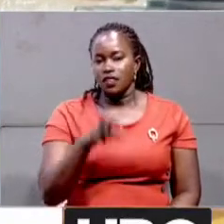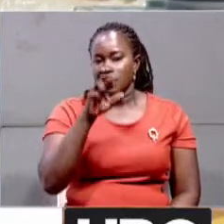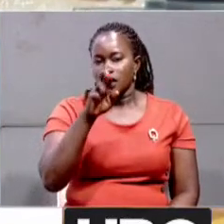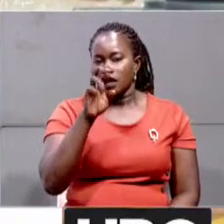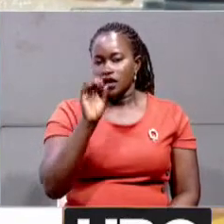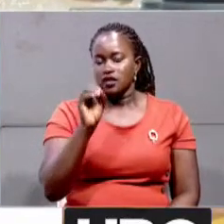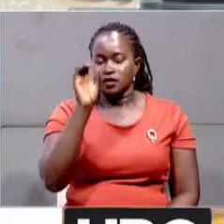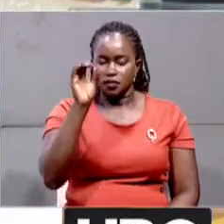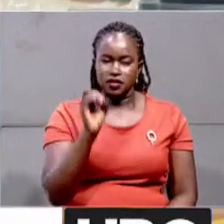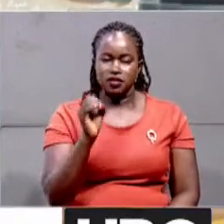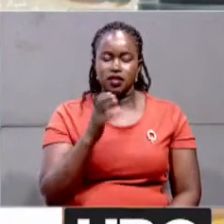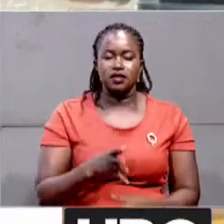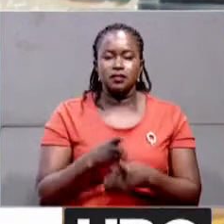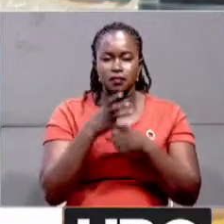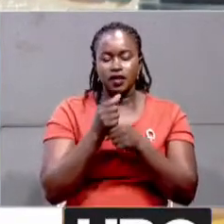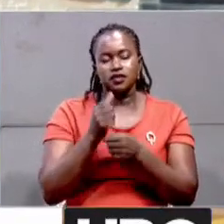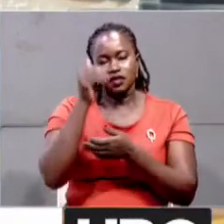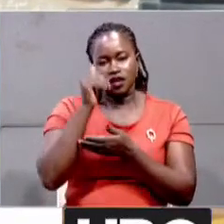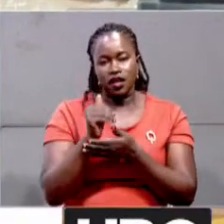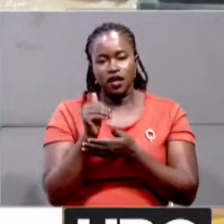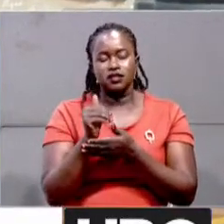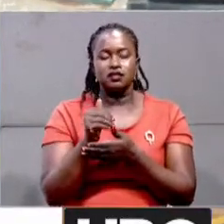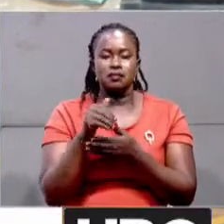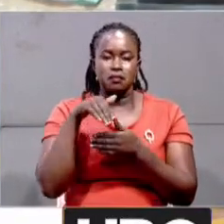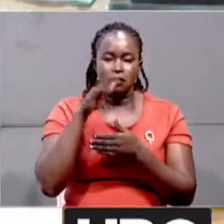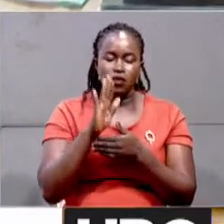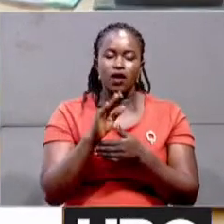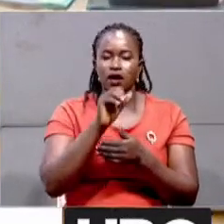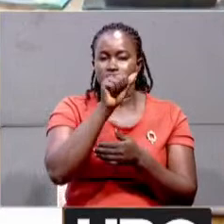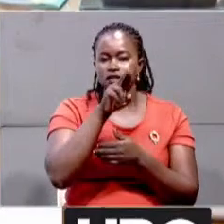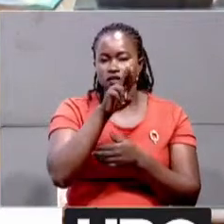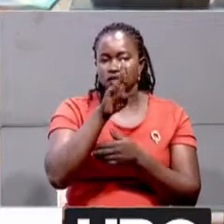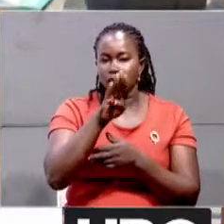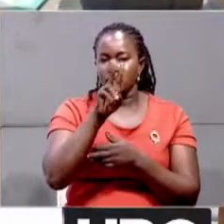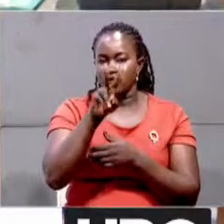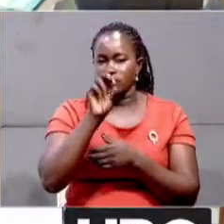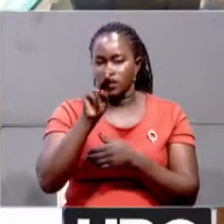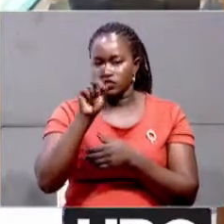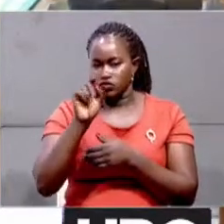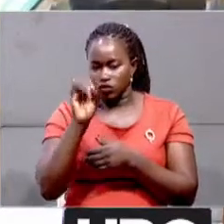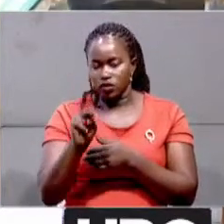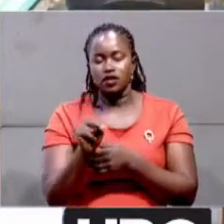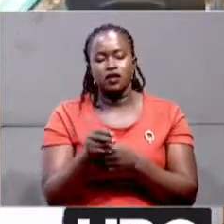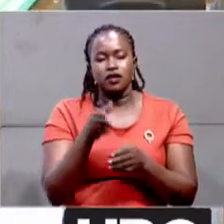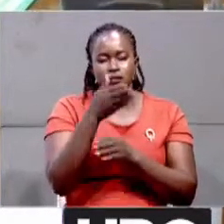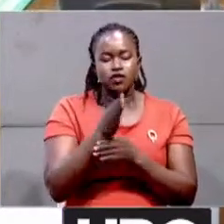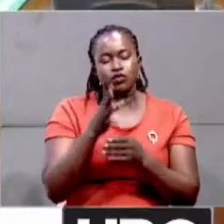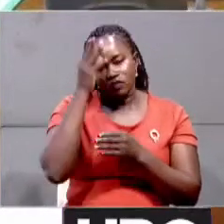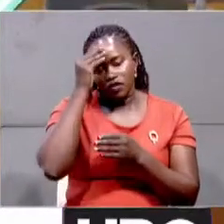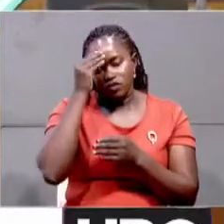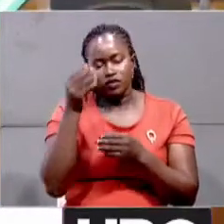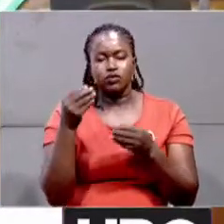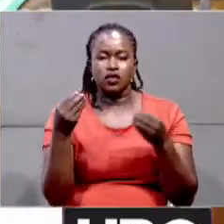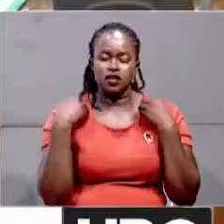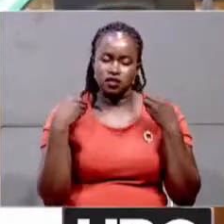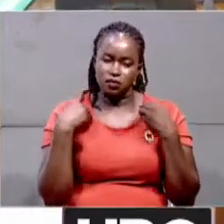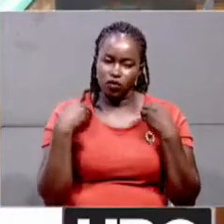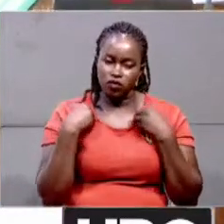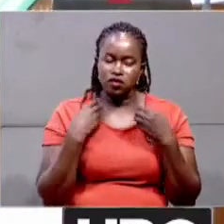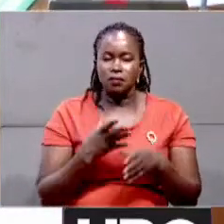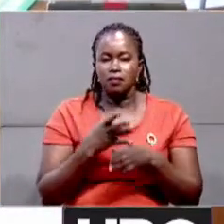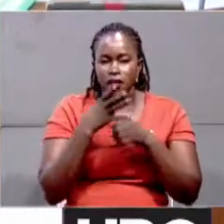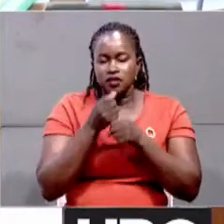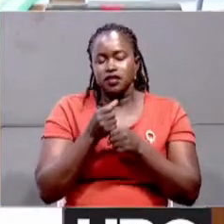80% budget cuts, especially as of subventions, the Ministry of Education and Sports budget savings has not been